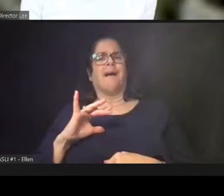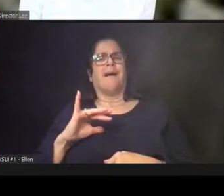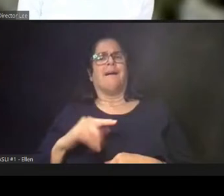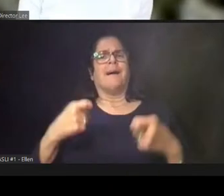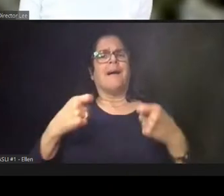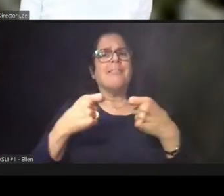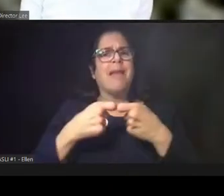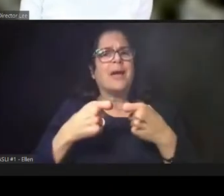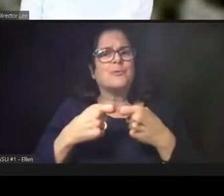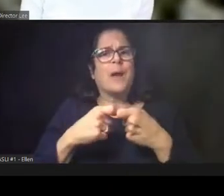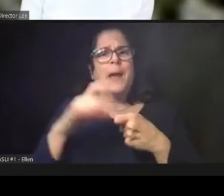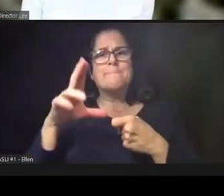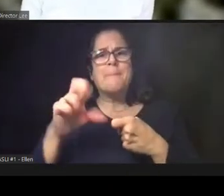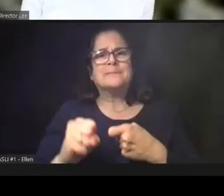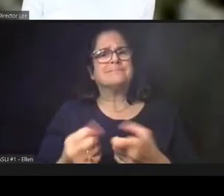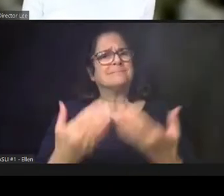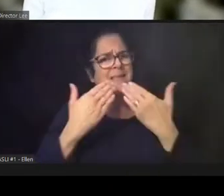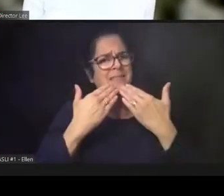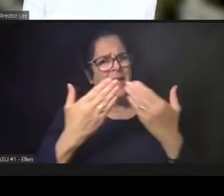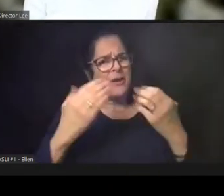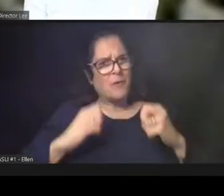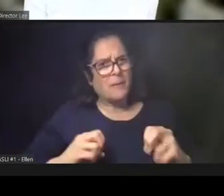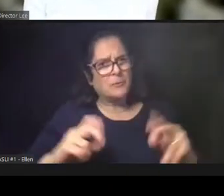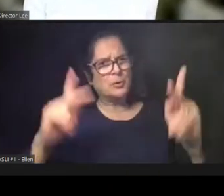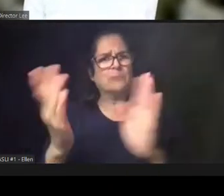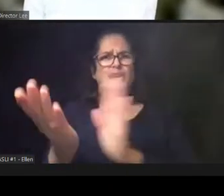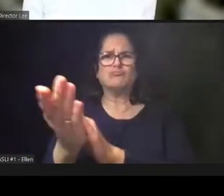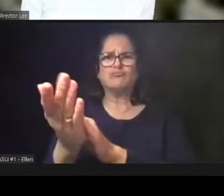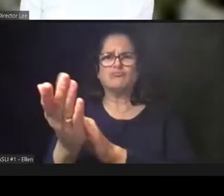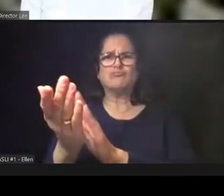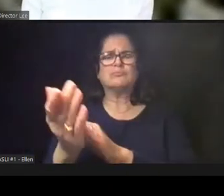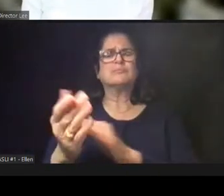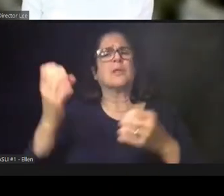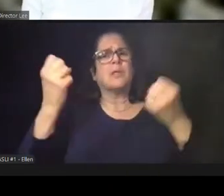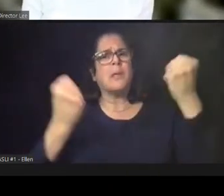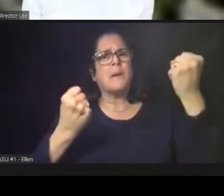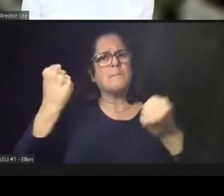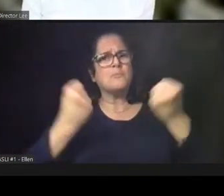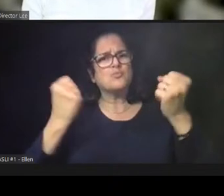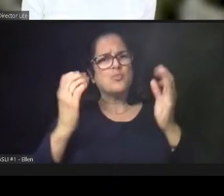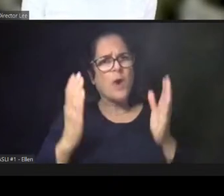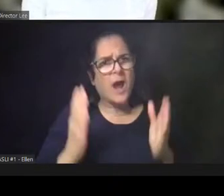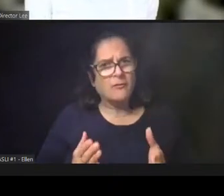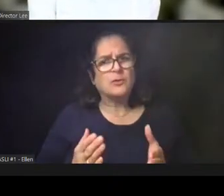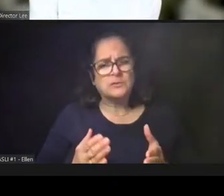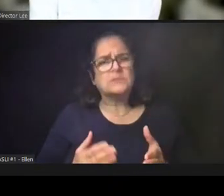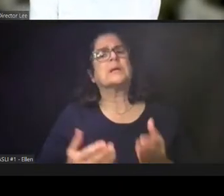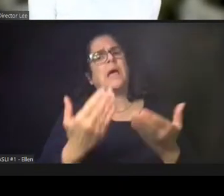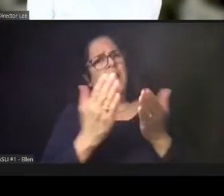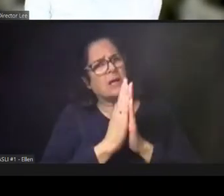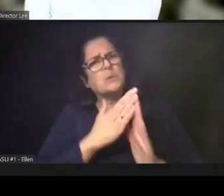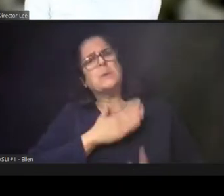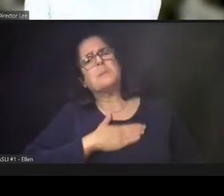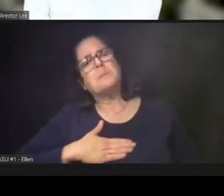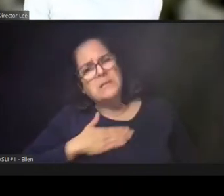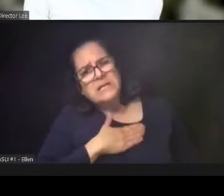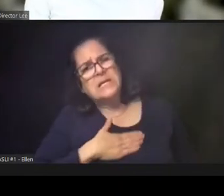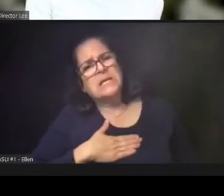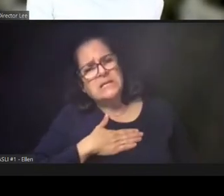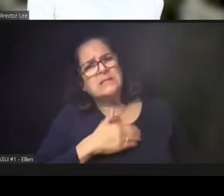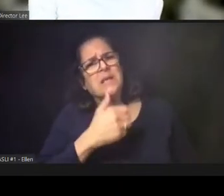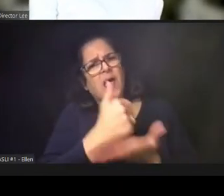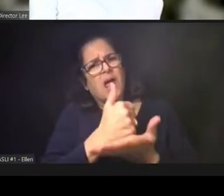praise Chicago bus drivers and to ask you to help them and all the rest of us by speeding up your transition